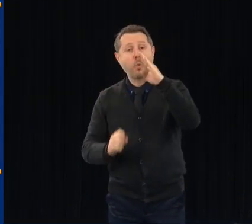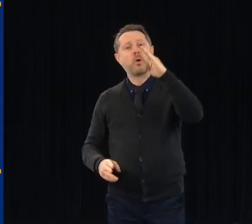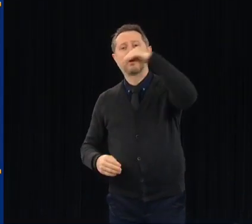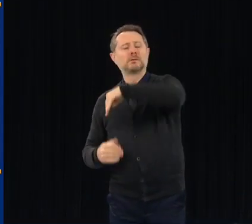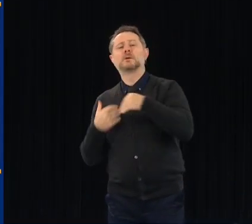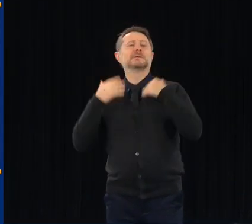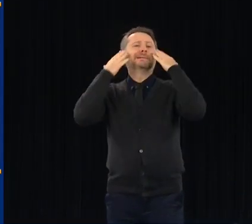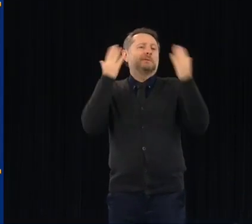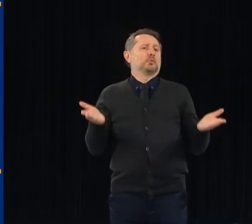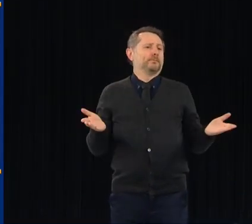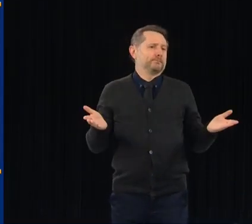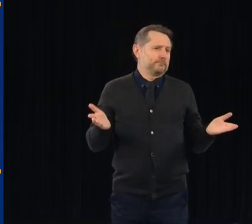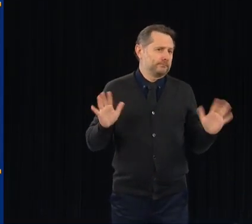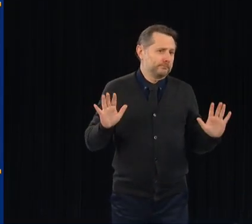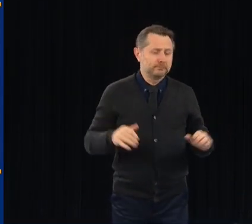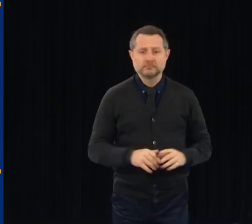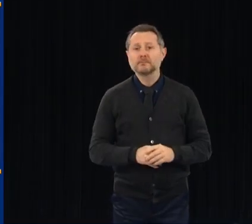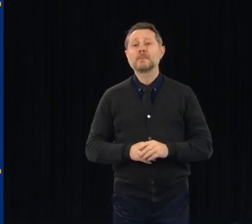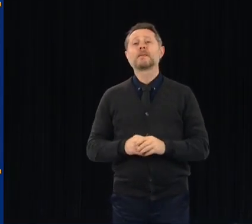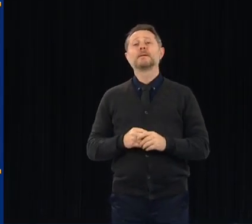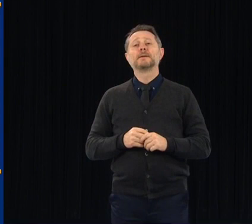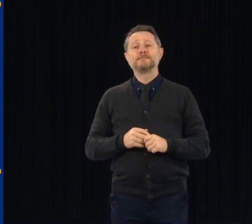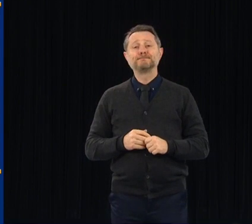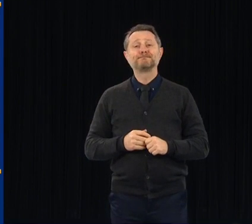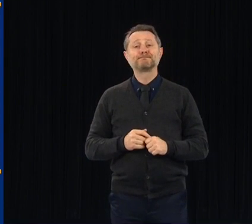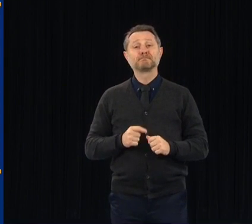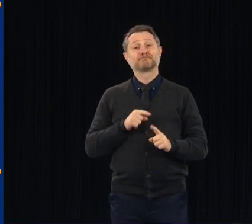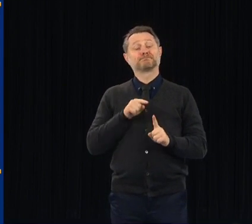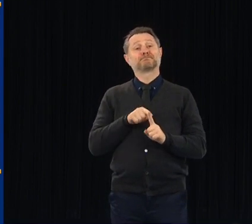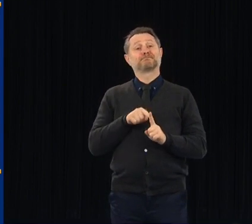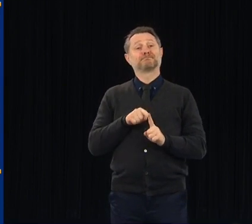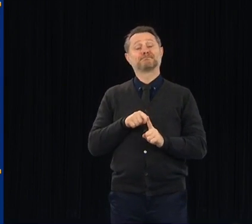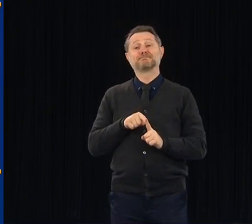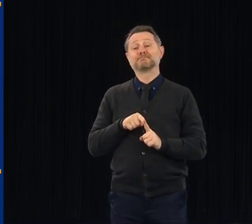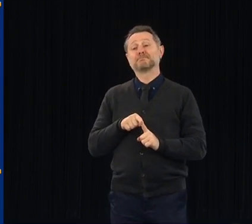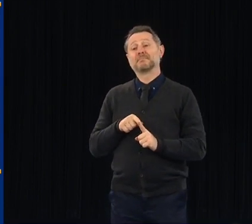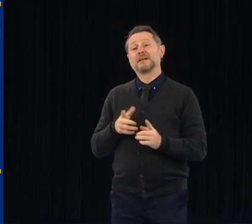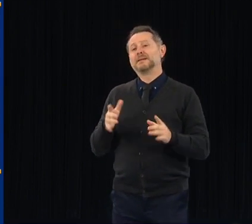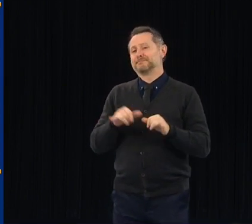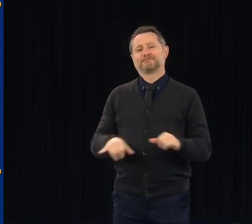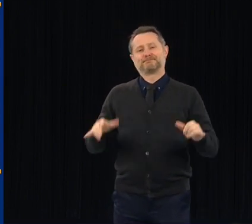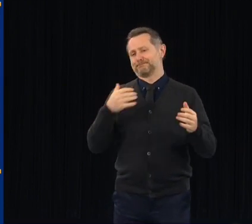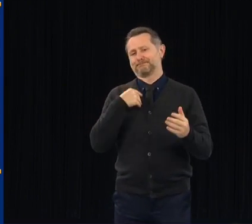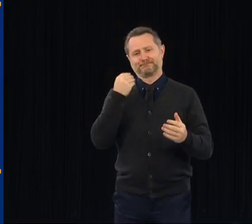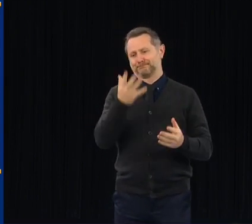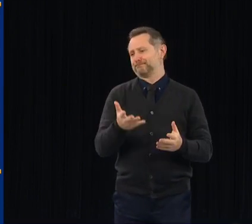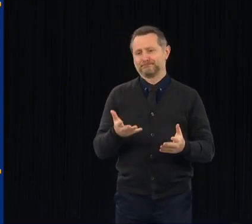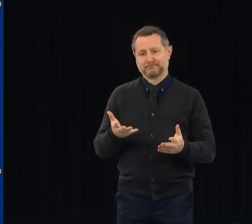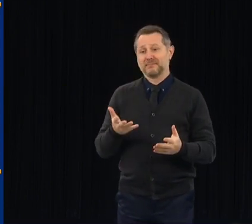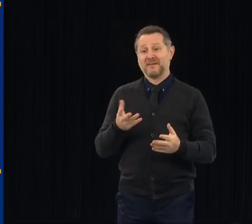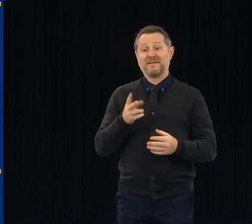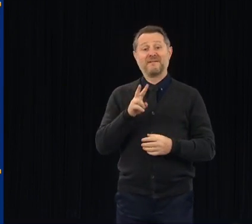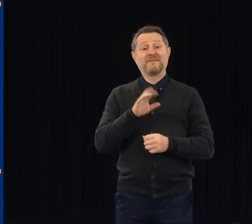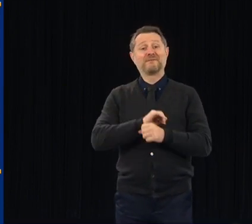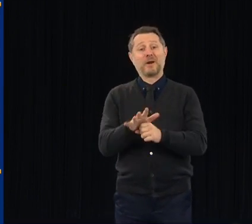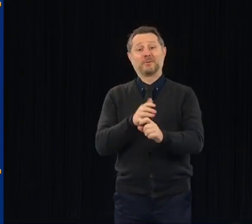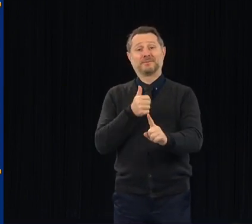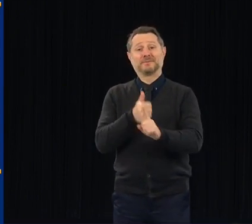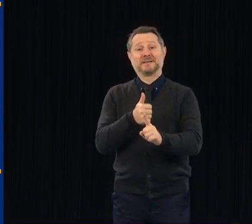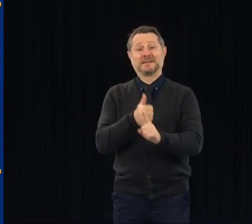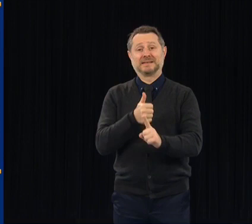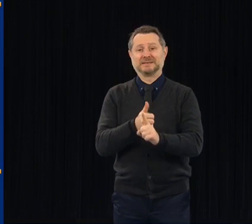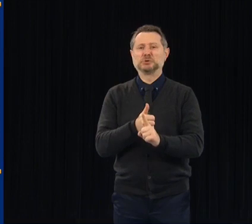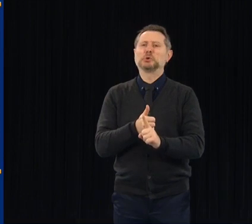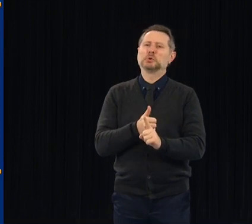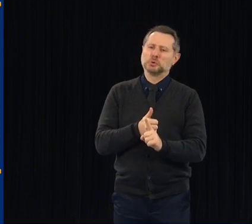what the statisticians will tell you today. As we've said before, the coronavirus